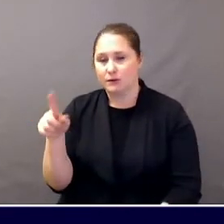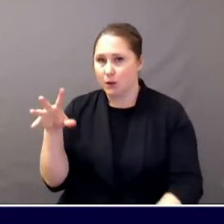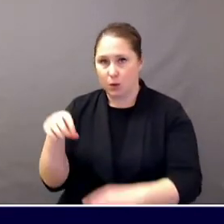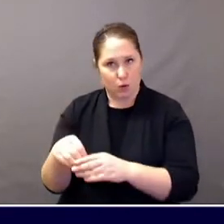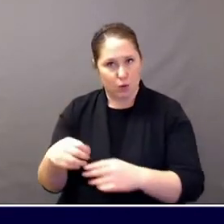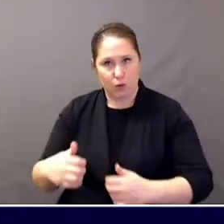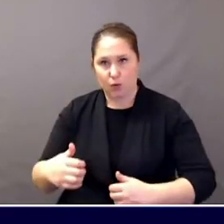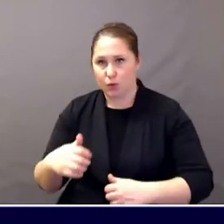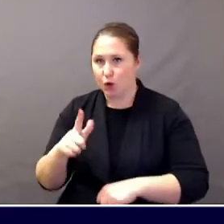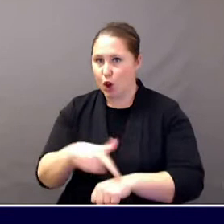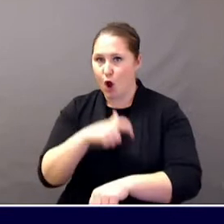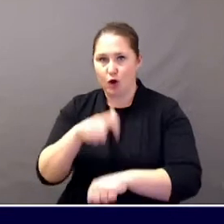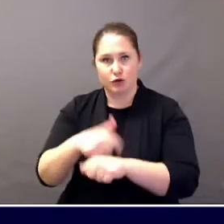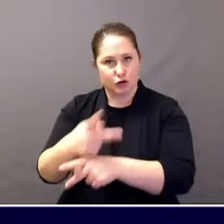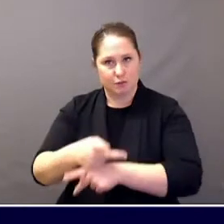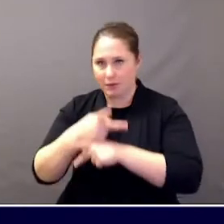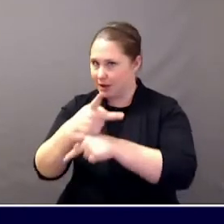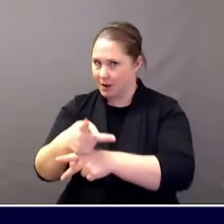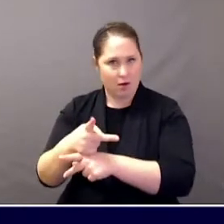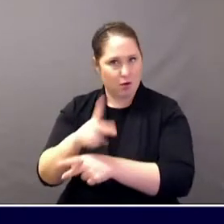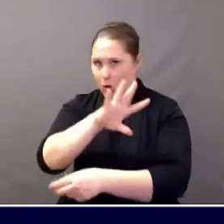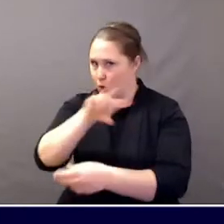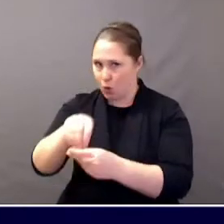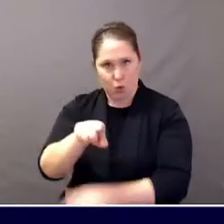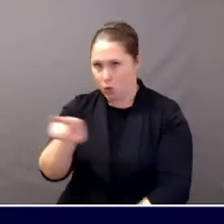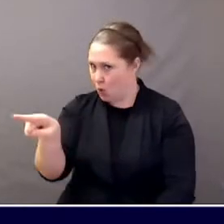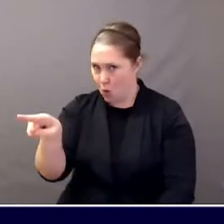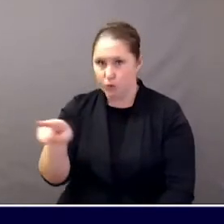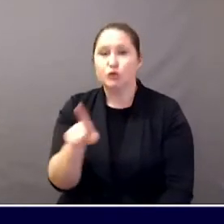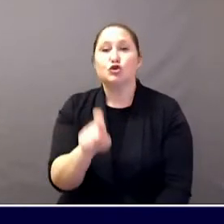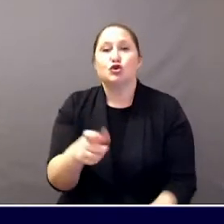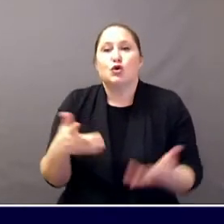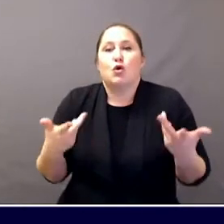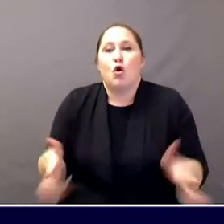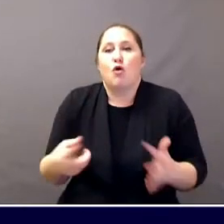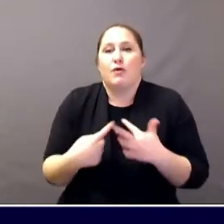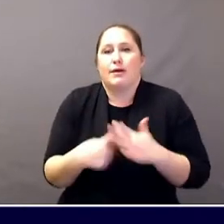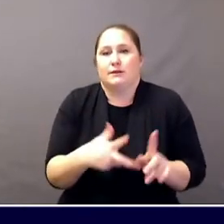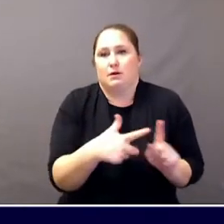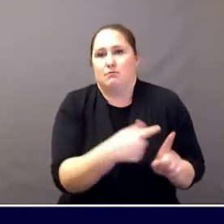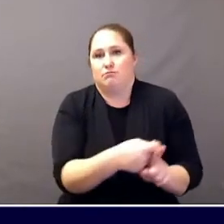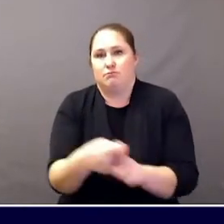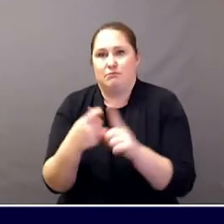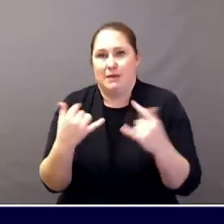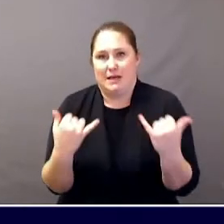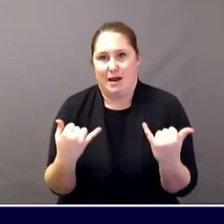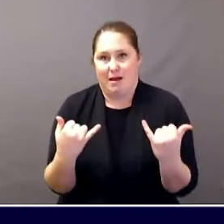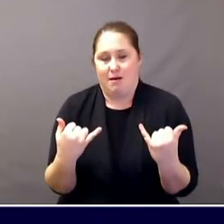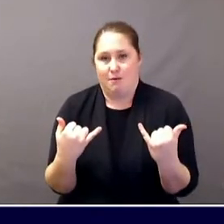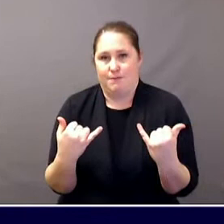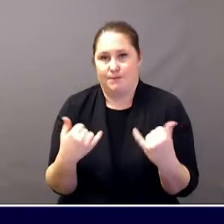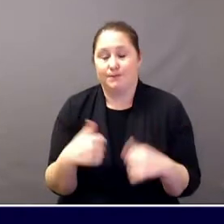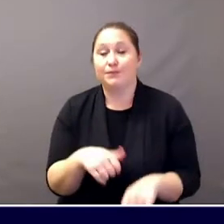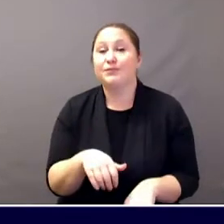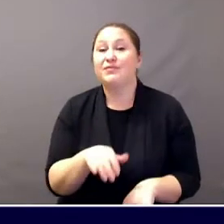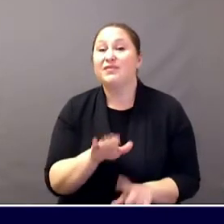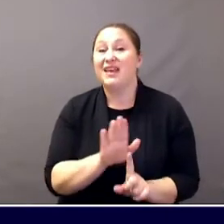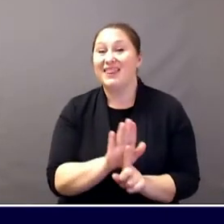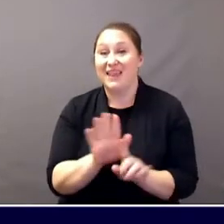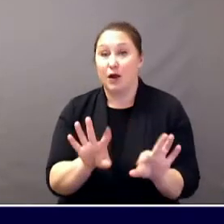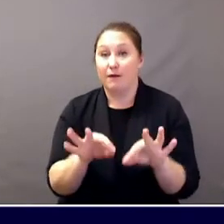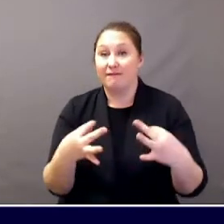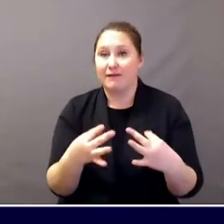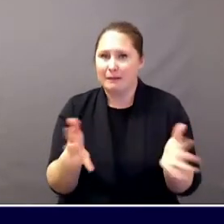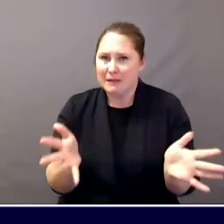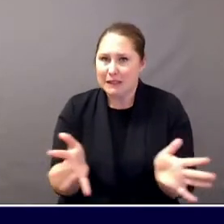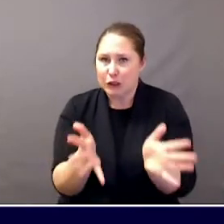who should be getting vaccinated now and whose families I encourage to get the informed consent